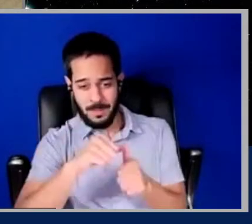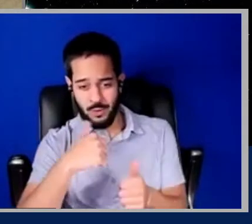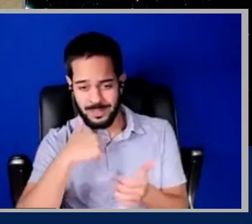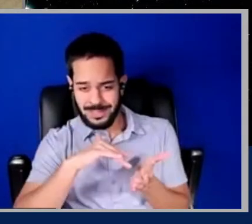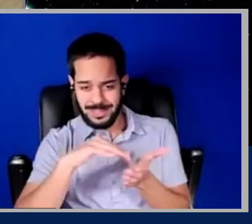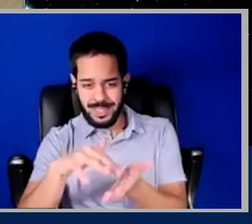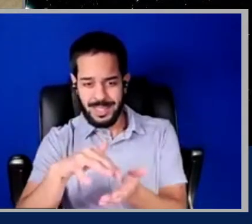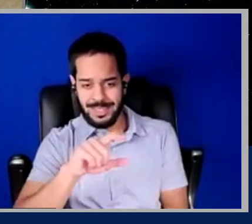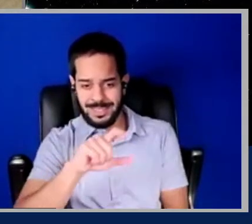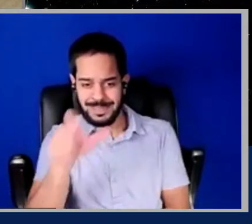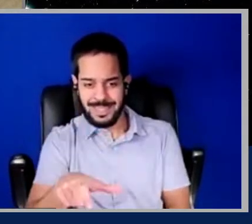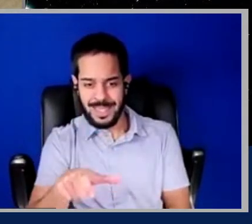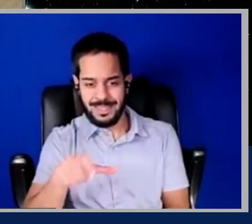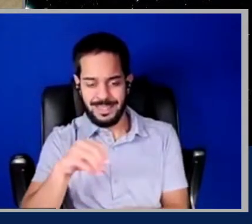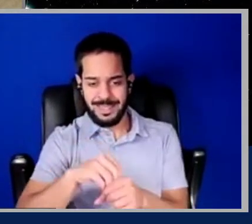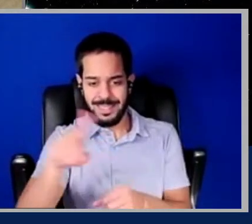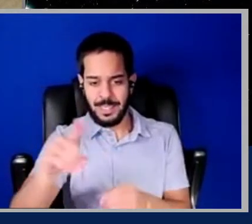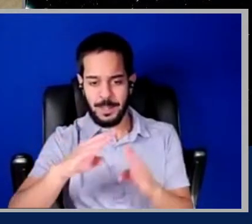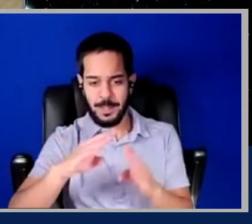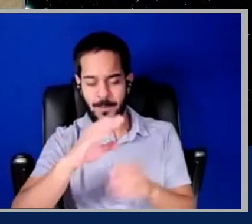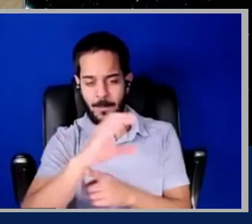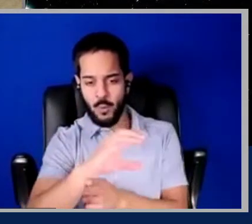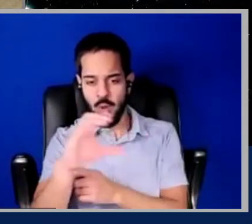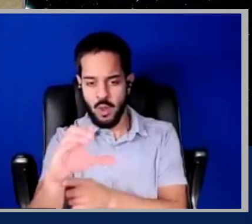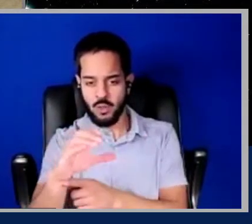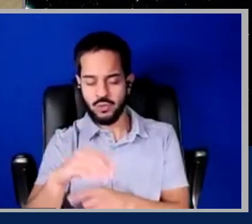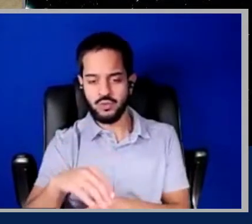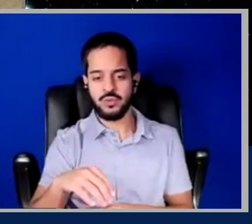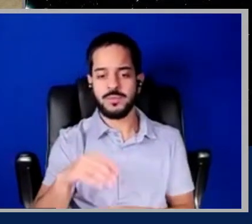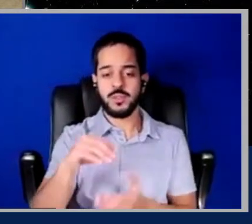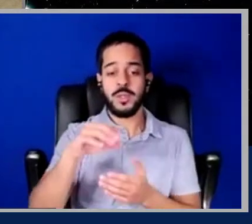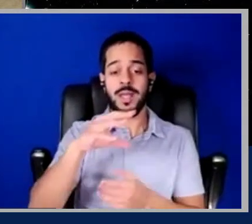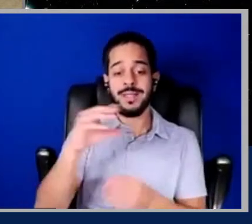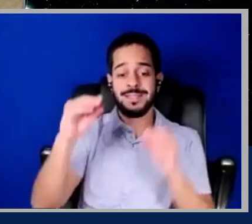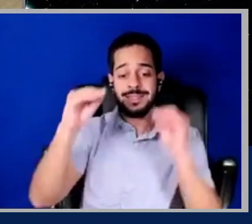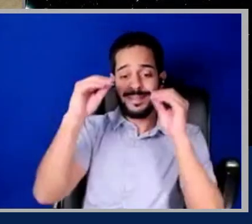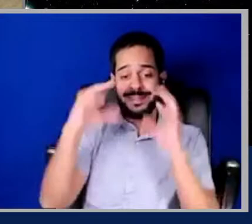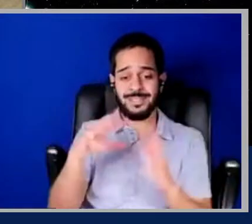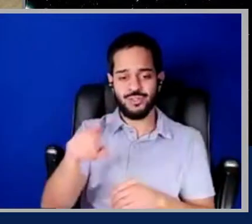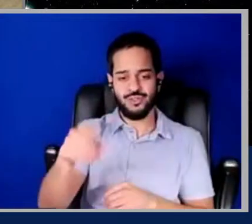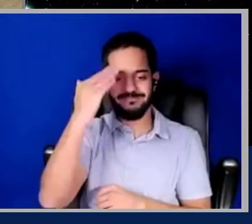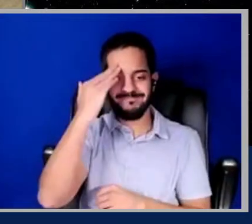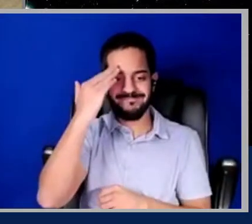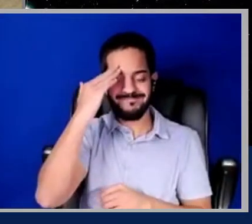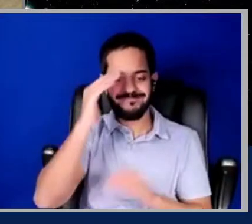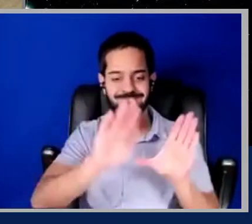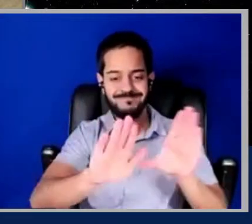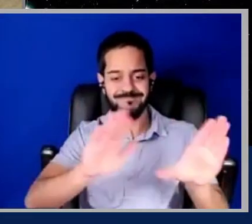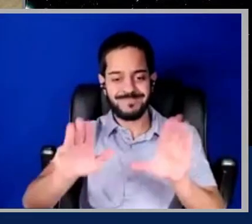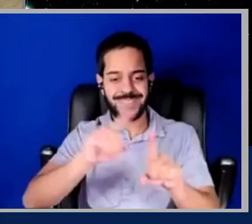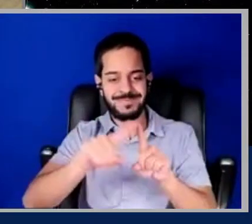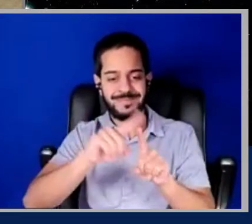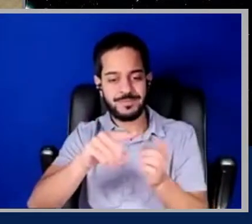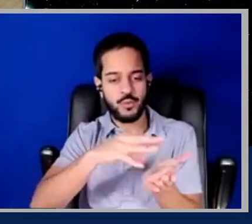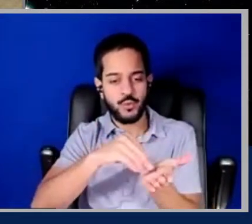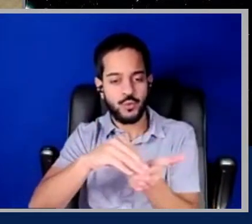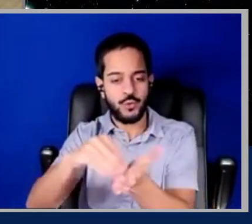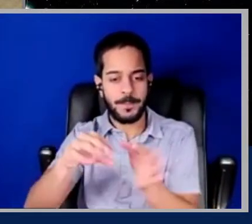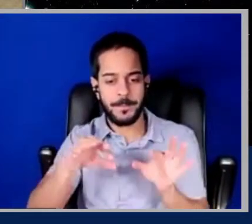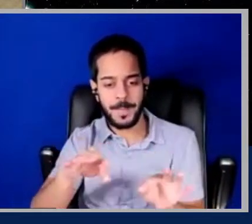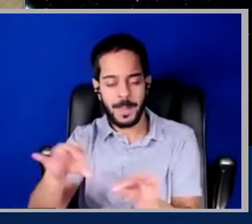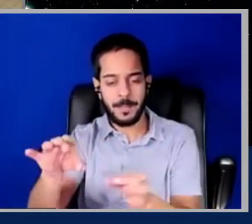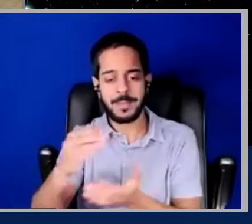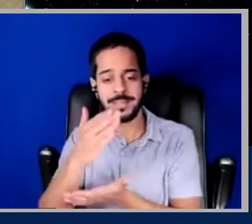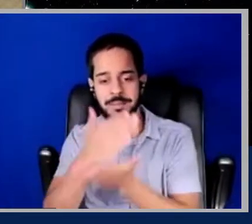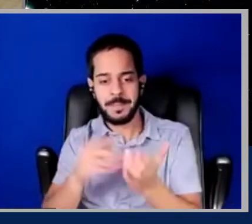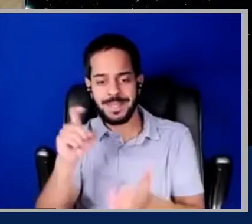but the teacher was very aware of like the different learning styles. Like some people are audio learners, so they listen